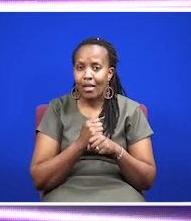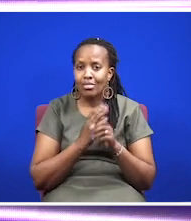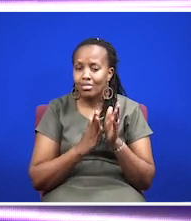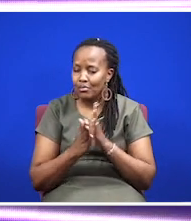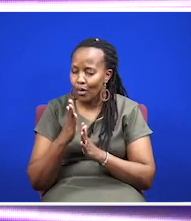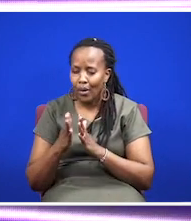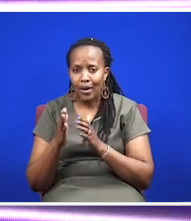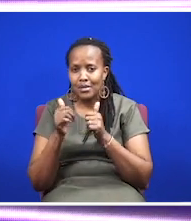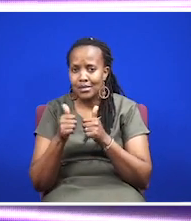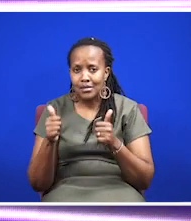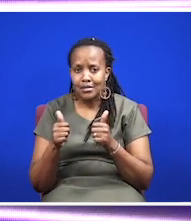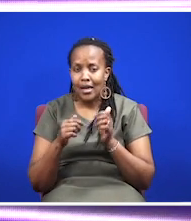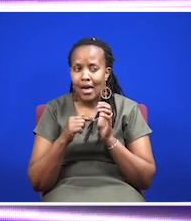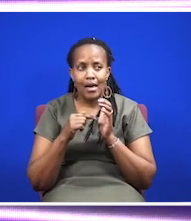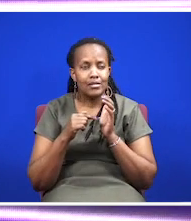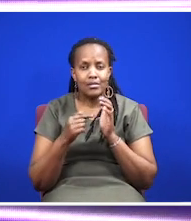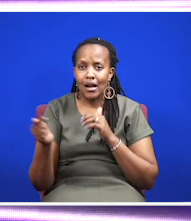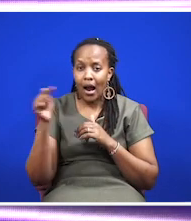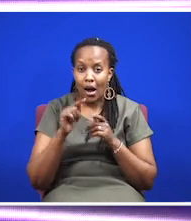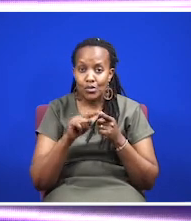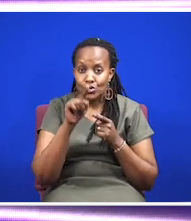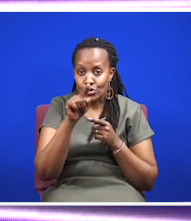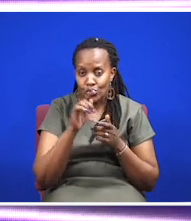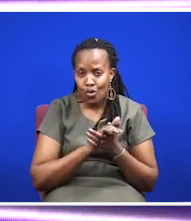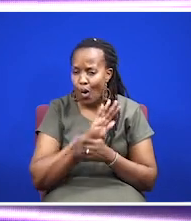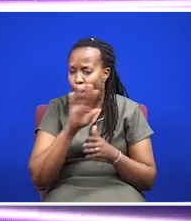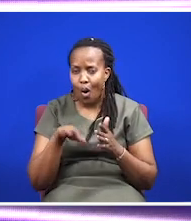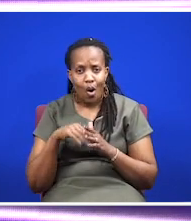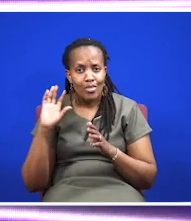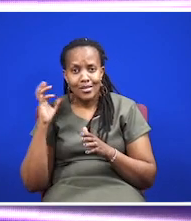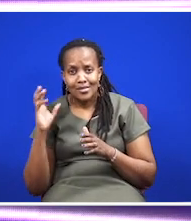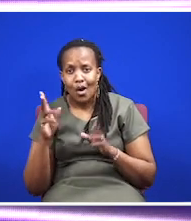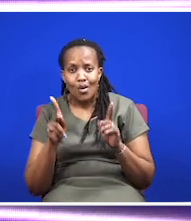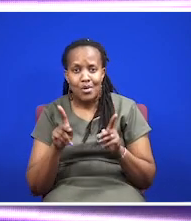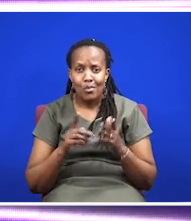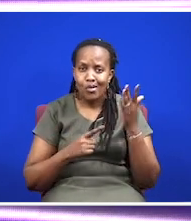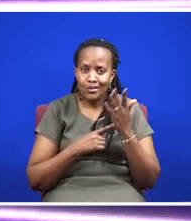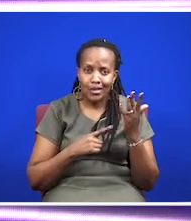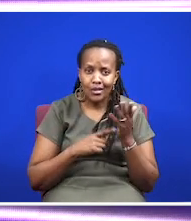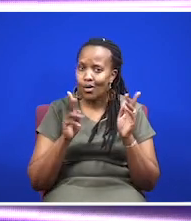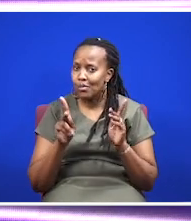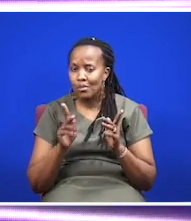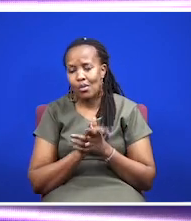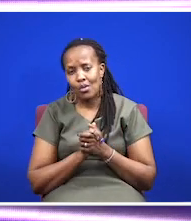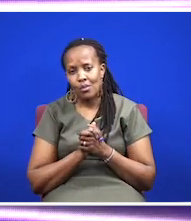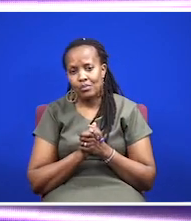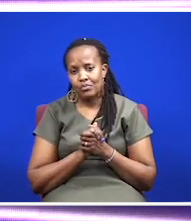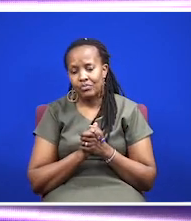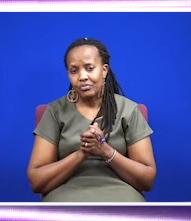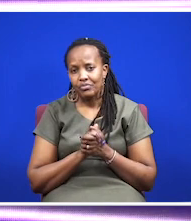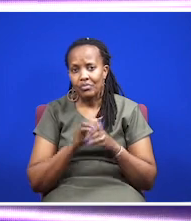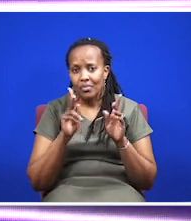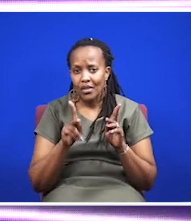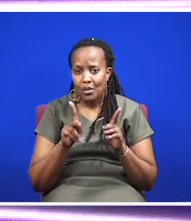making sure that this is broadcasted. All the sound people. I may not be able to mention everyone.